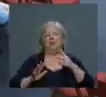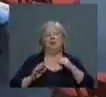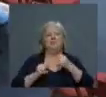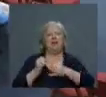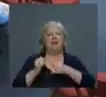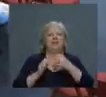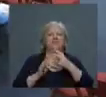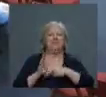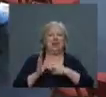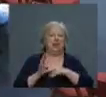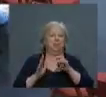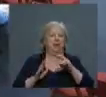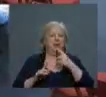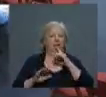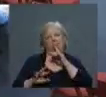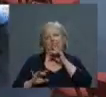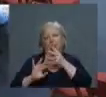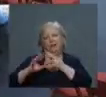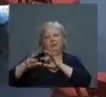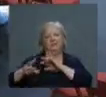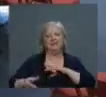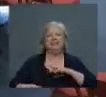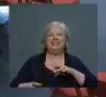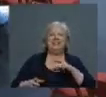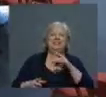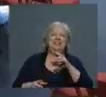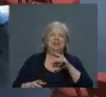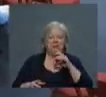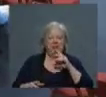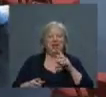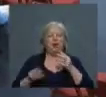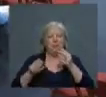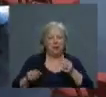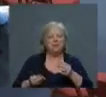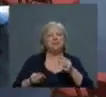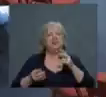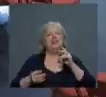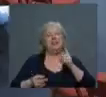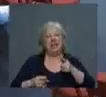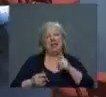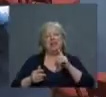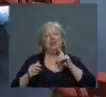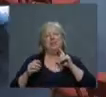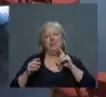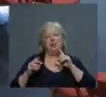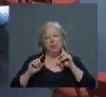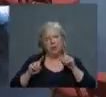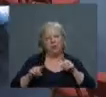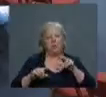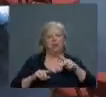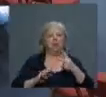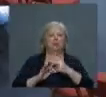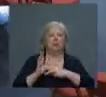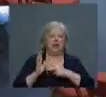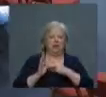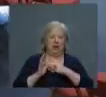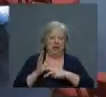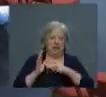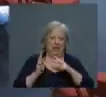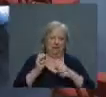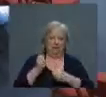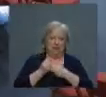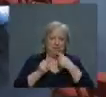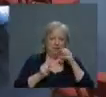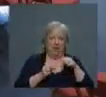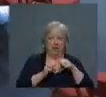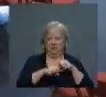Third and final reading. Okay. Second and final. All right. There's a motion and a second to suspend the rules and place this ordinance on third and final reading. All in favor indicate by saying aye. Aye.